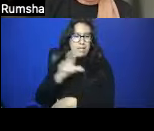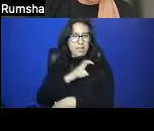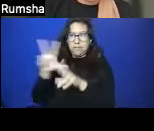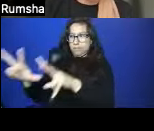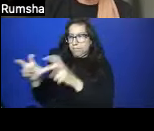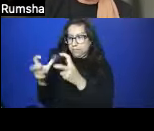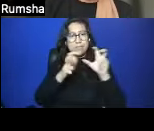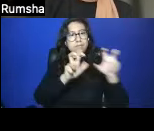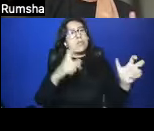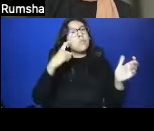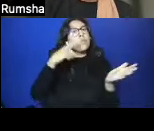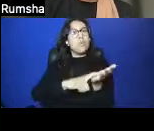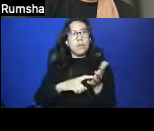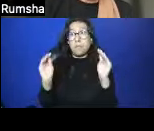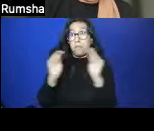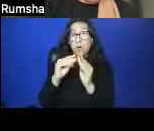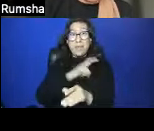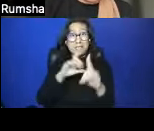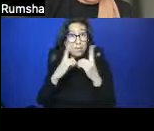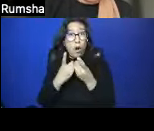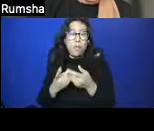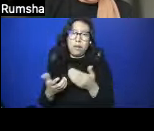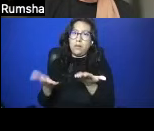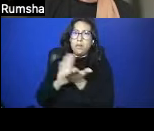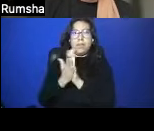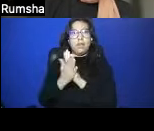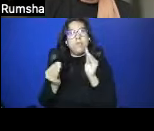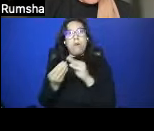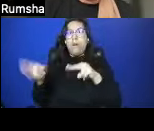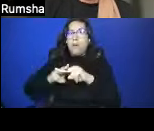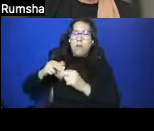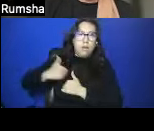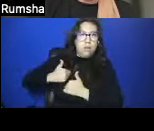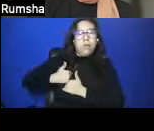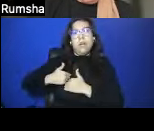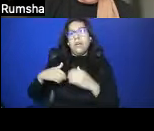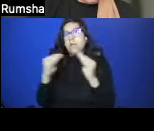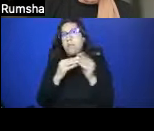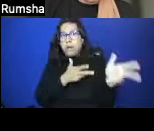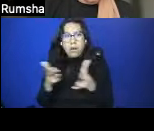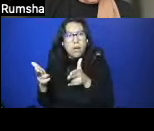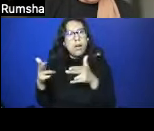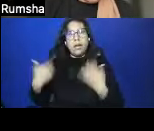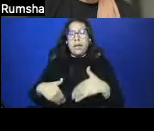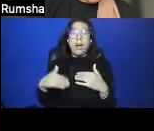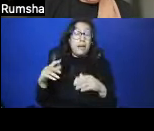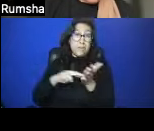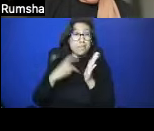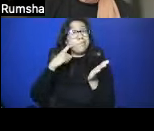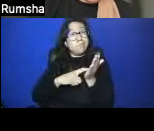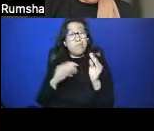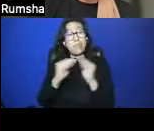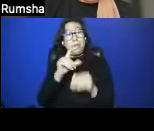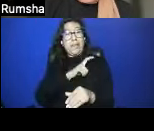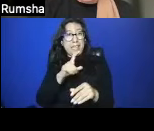police departments, an expansion of surveillance tools, and police brutality fueled by Copaganda. Most police